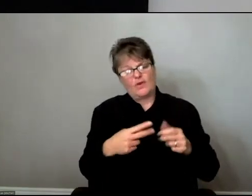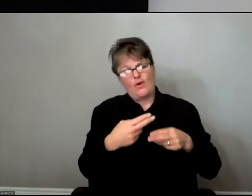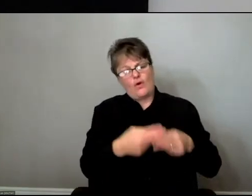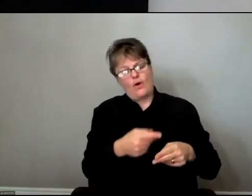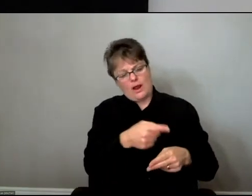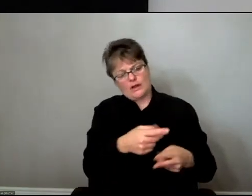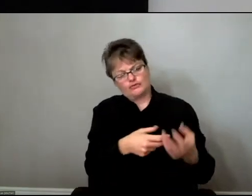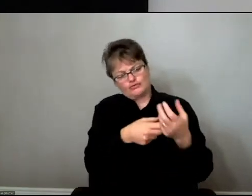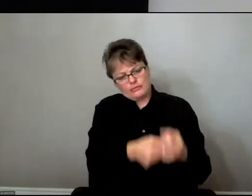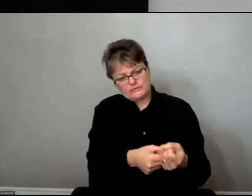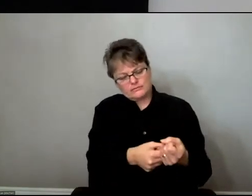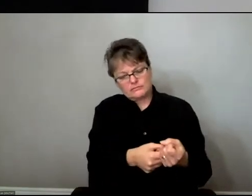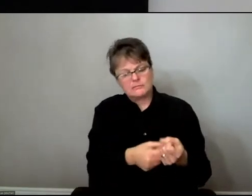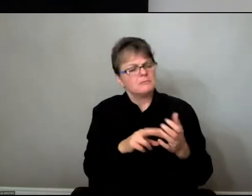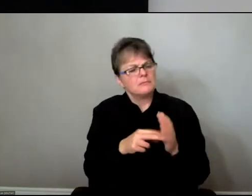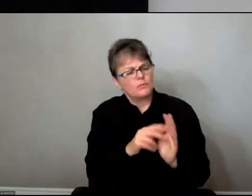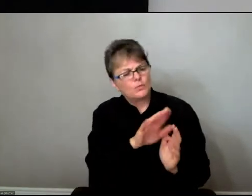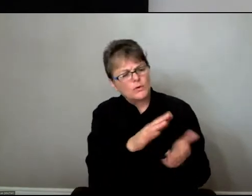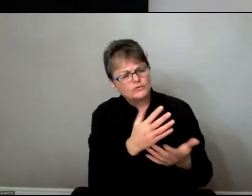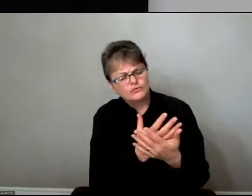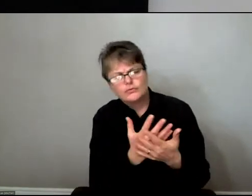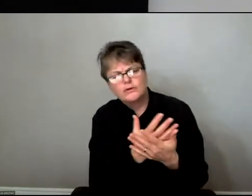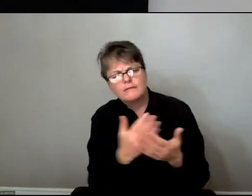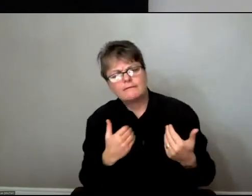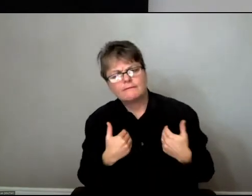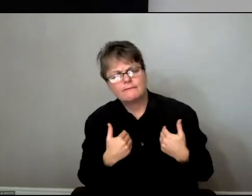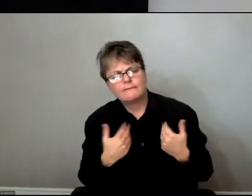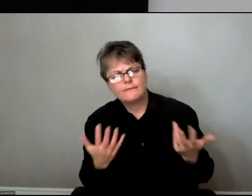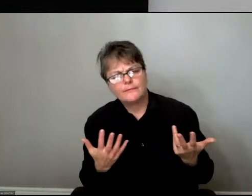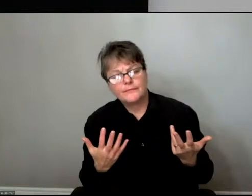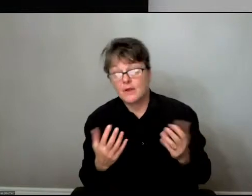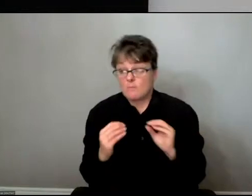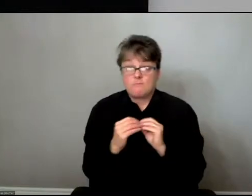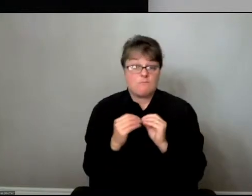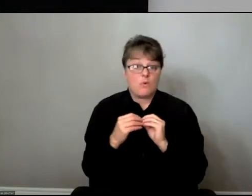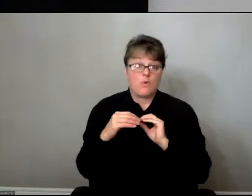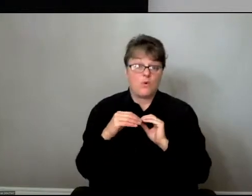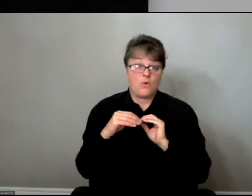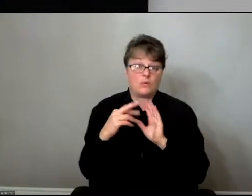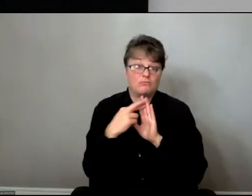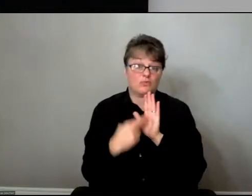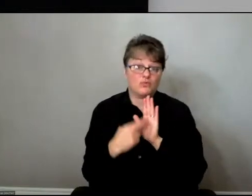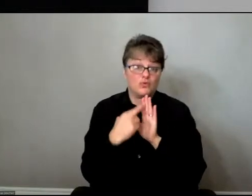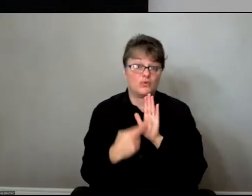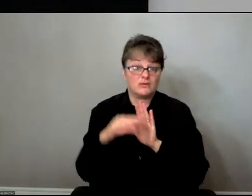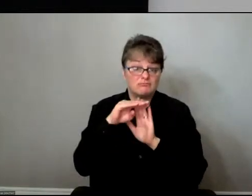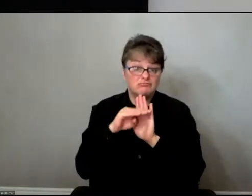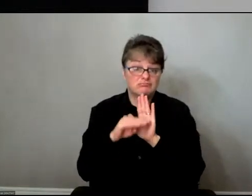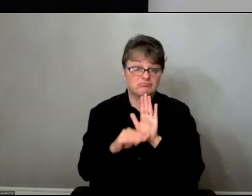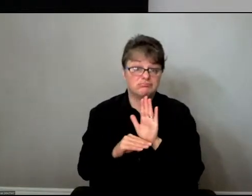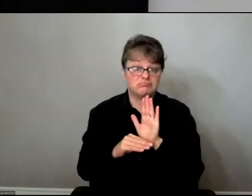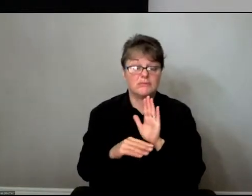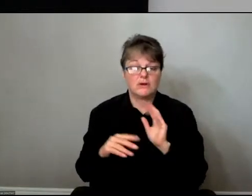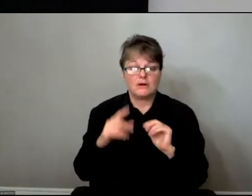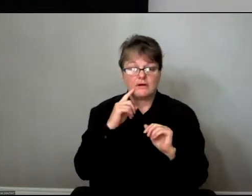here? More regulations need to be put in place regarding the ownership of guns.